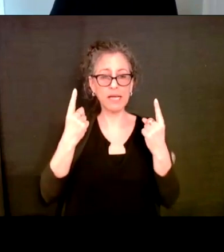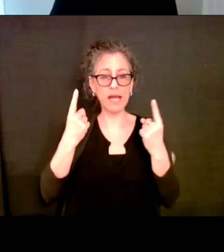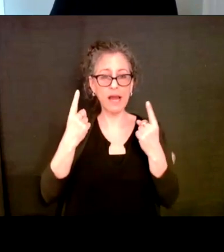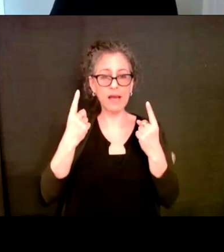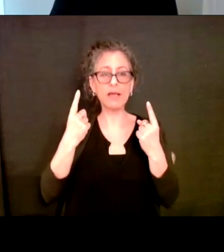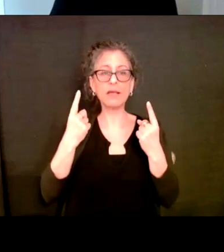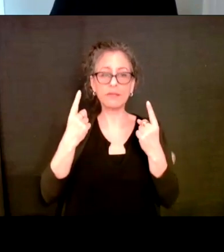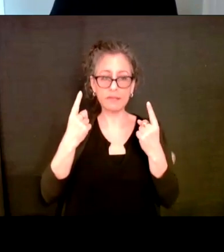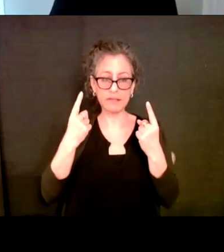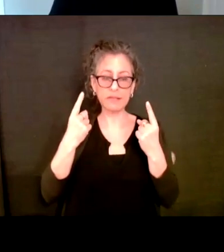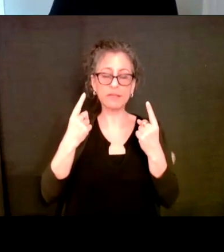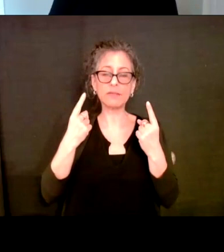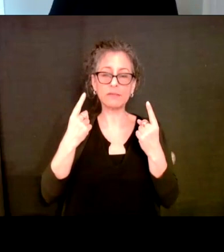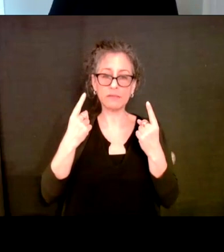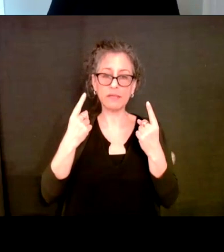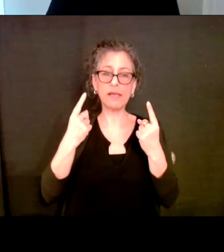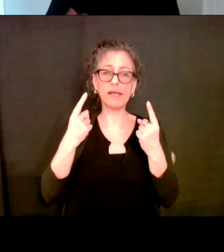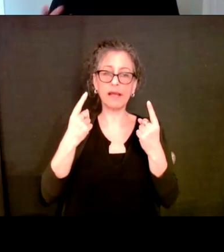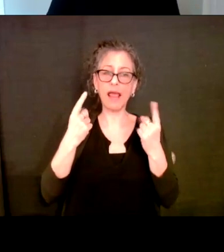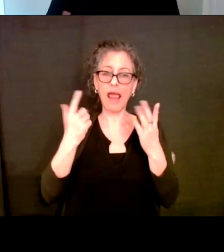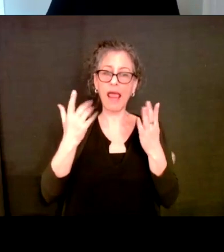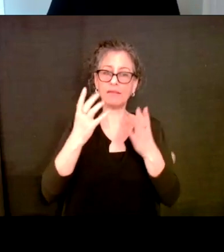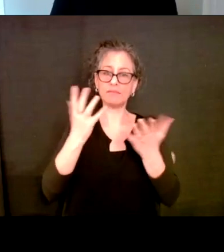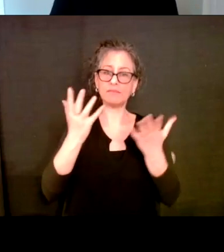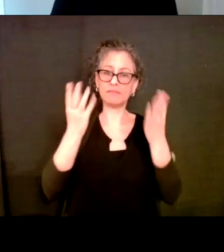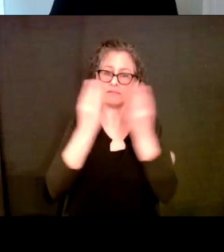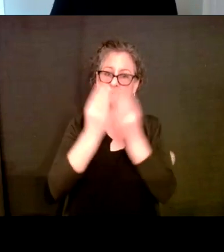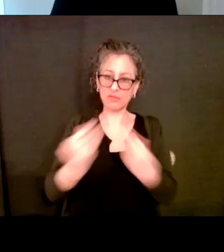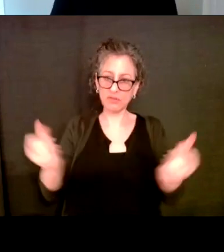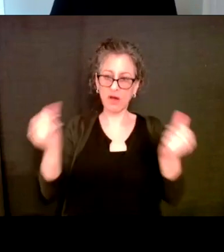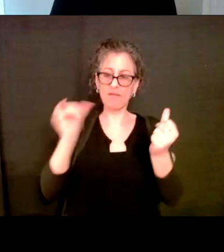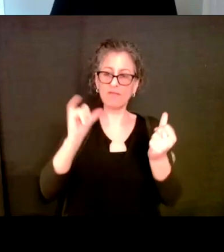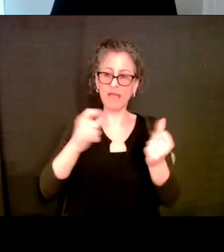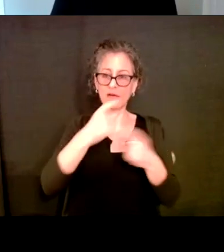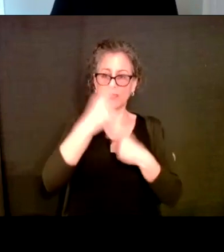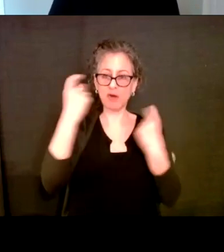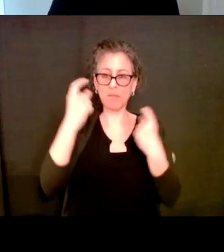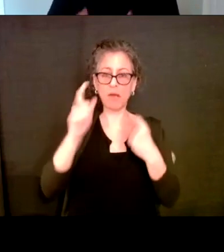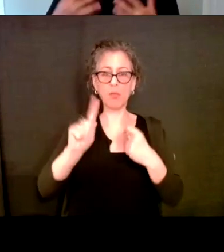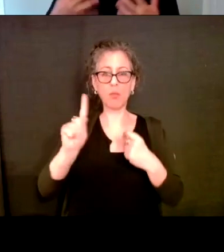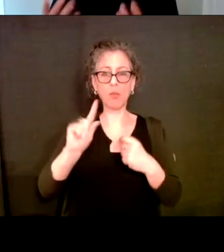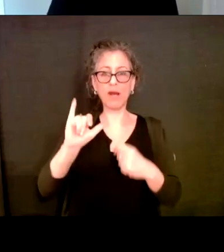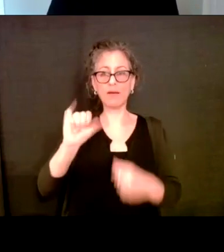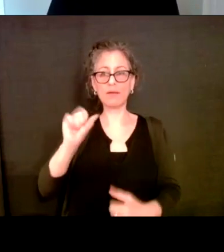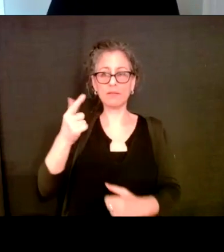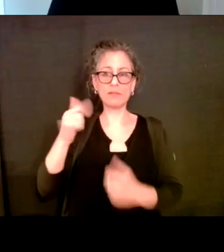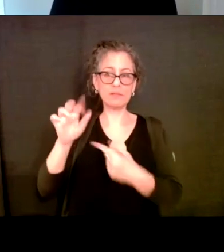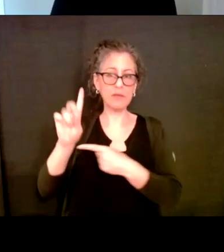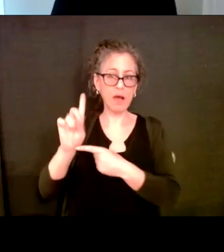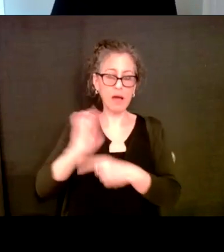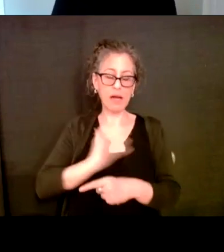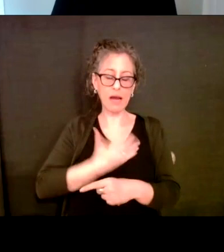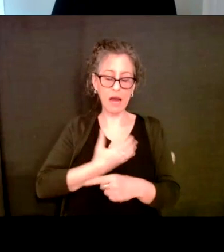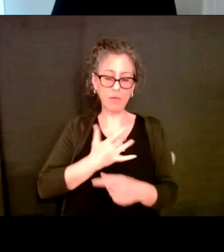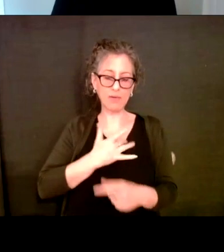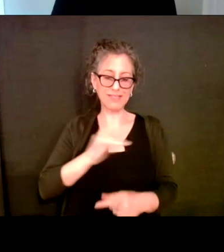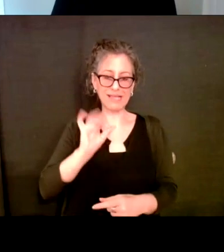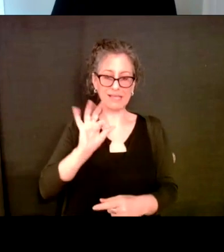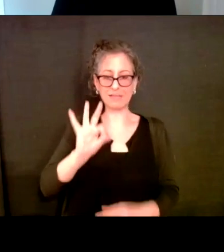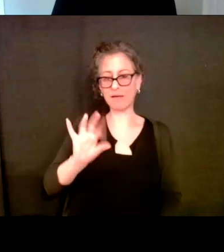some resolution regarding our trauma and where God is, our sense of the divine is in all of